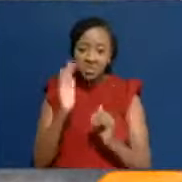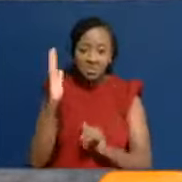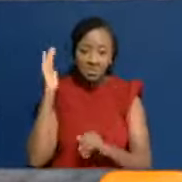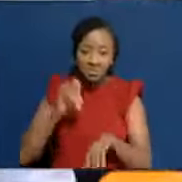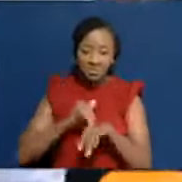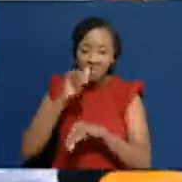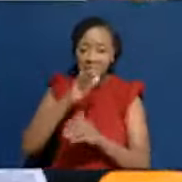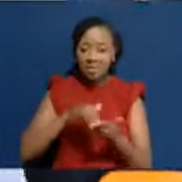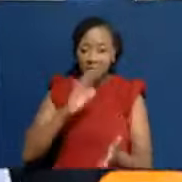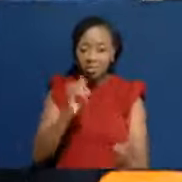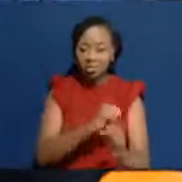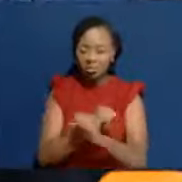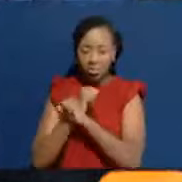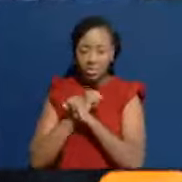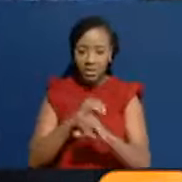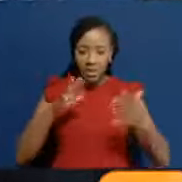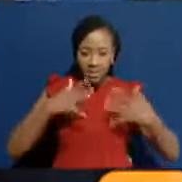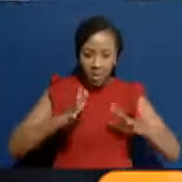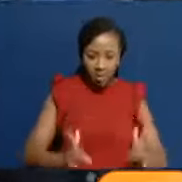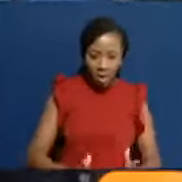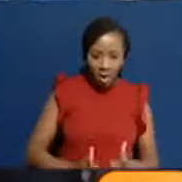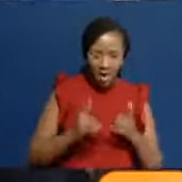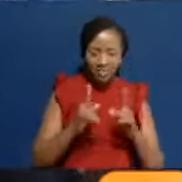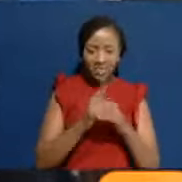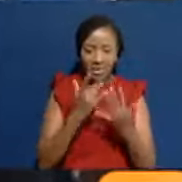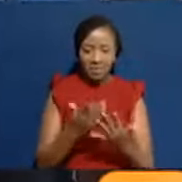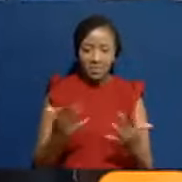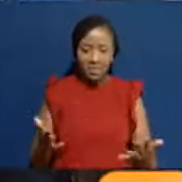both lives and property at the busy